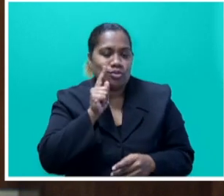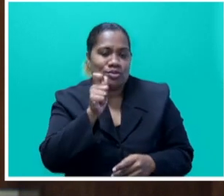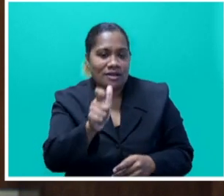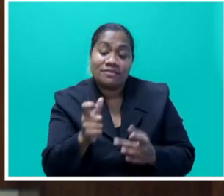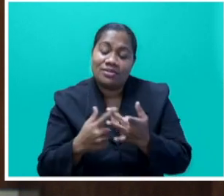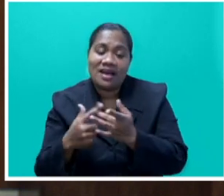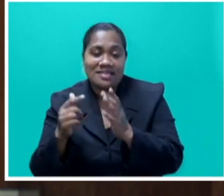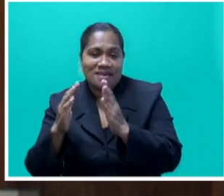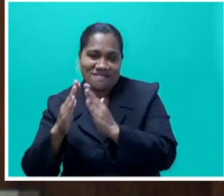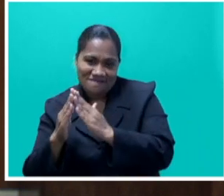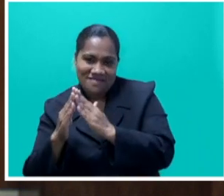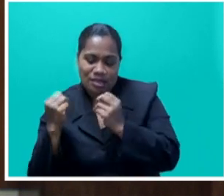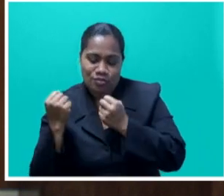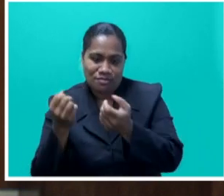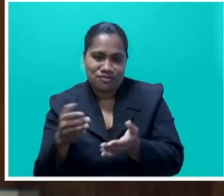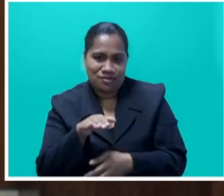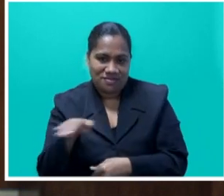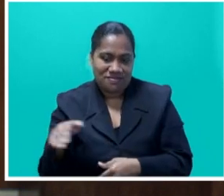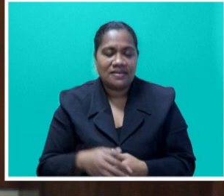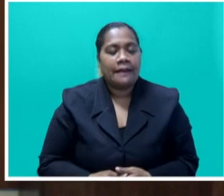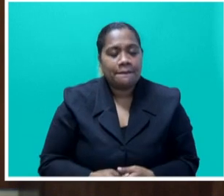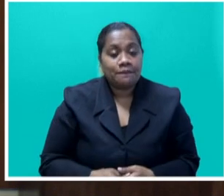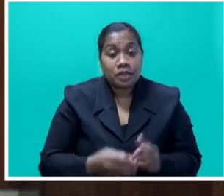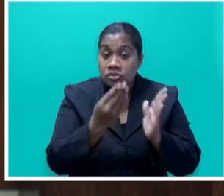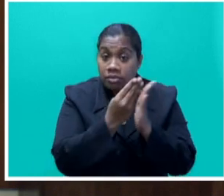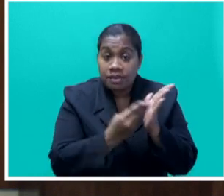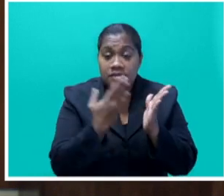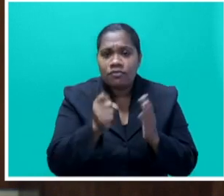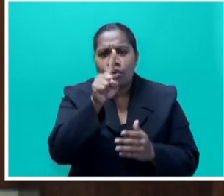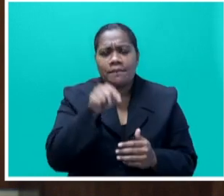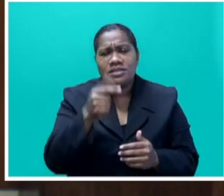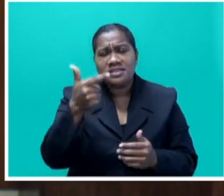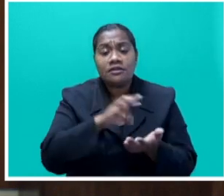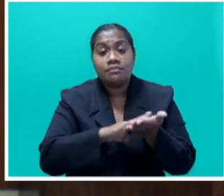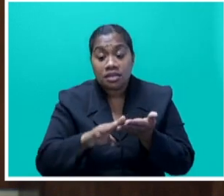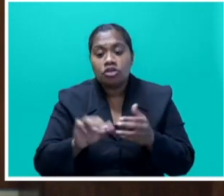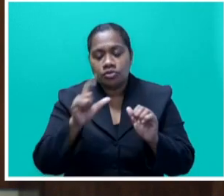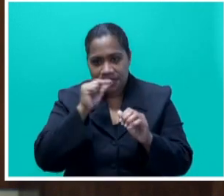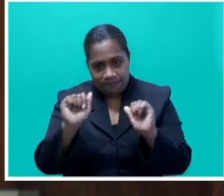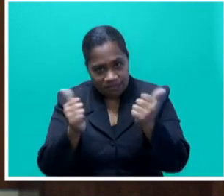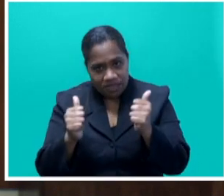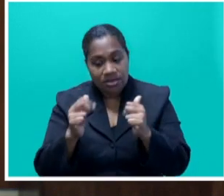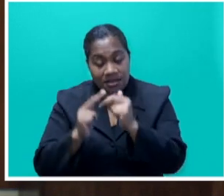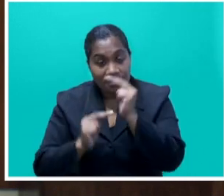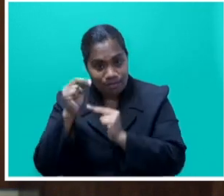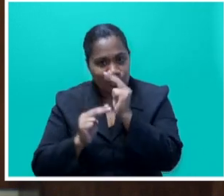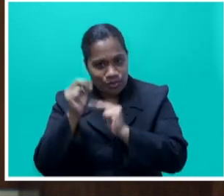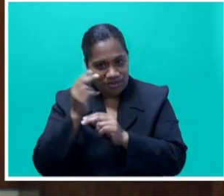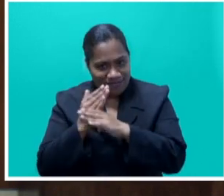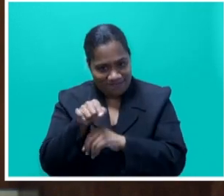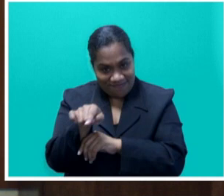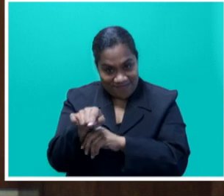buildings that is provided there. This budget gives us 1.7 million towards the completion of the construction work,